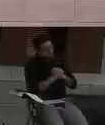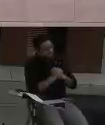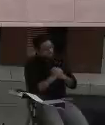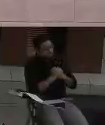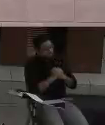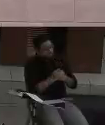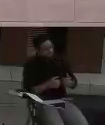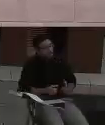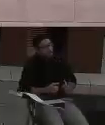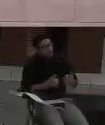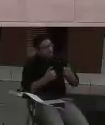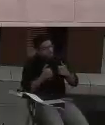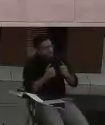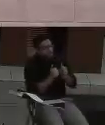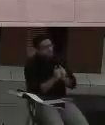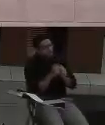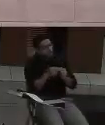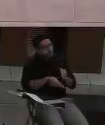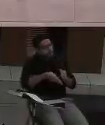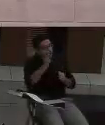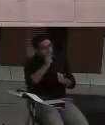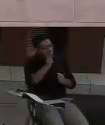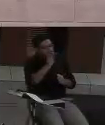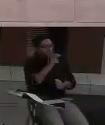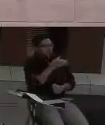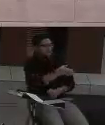live with higher power.